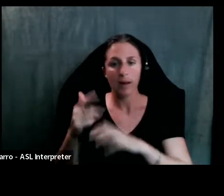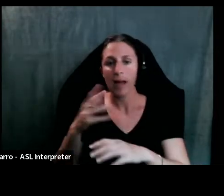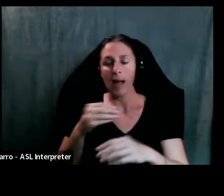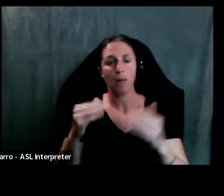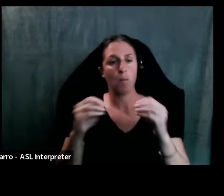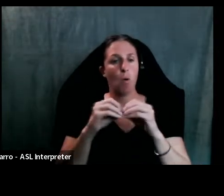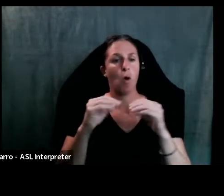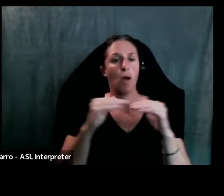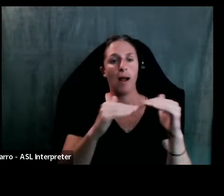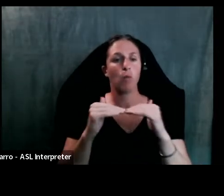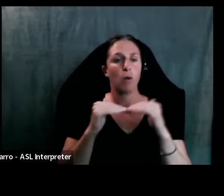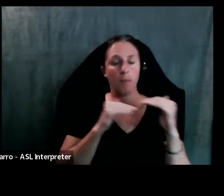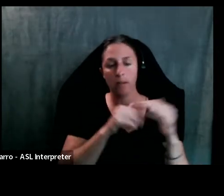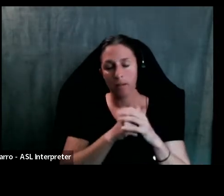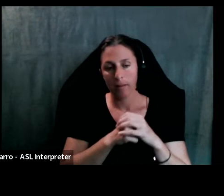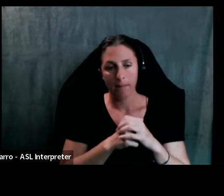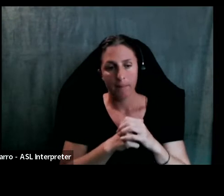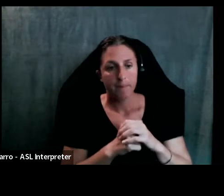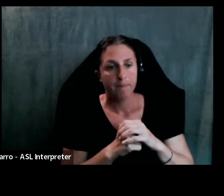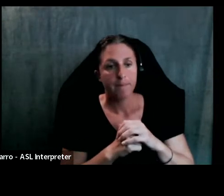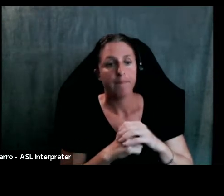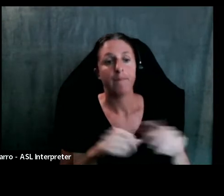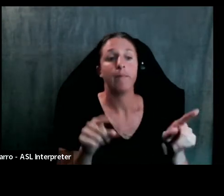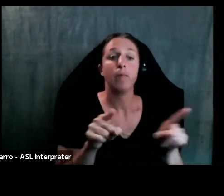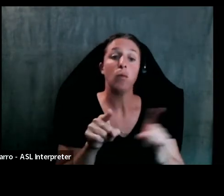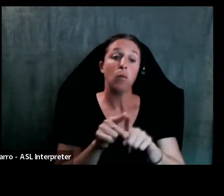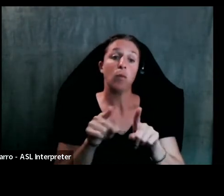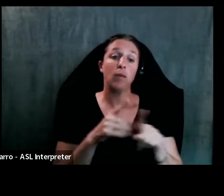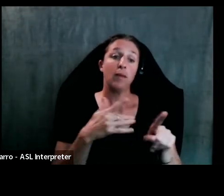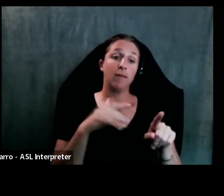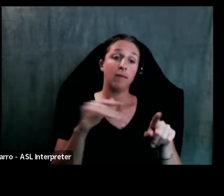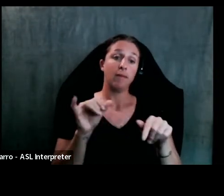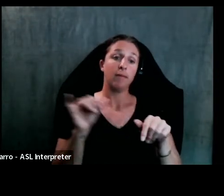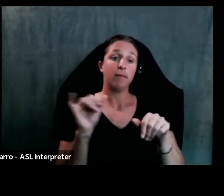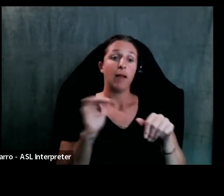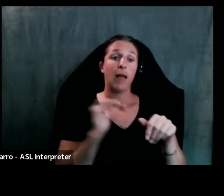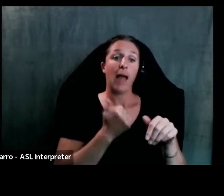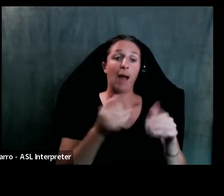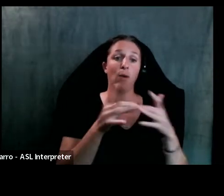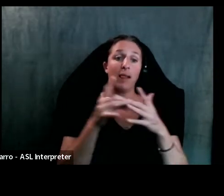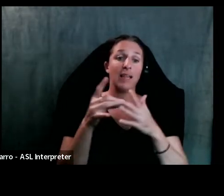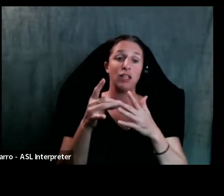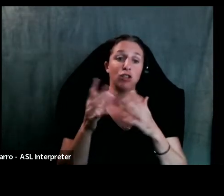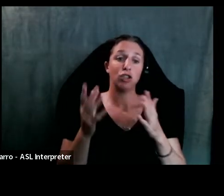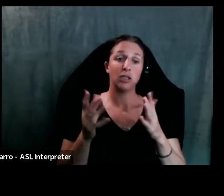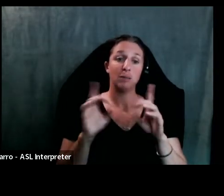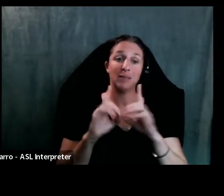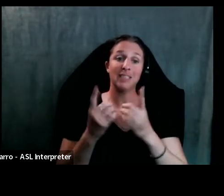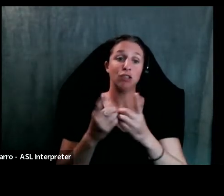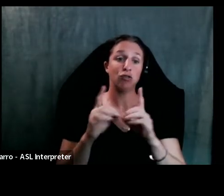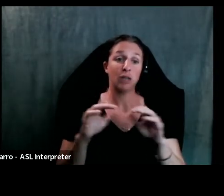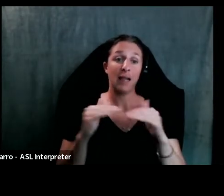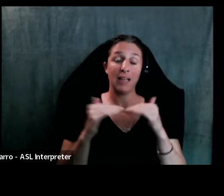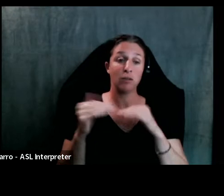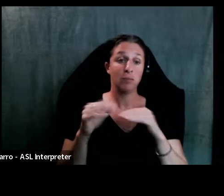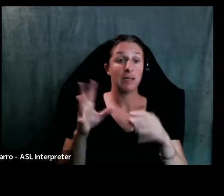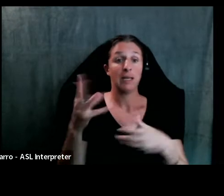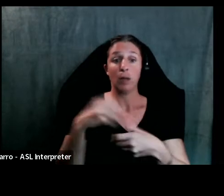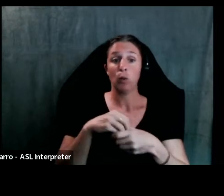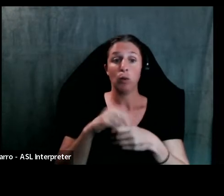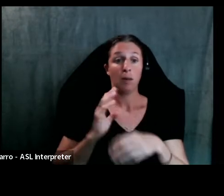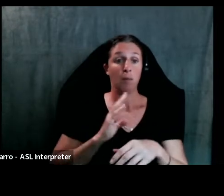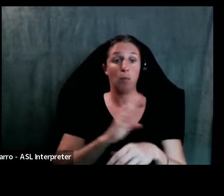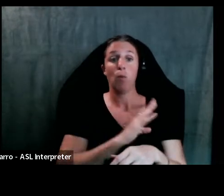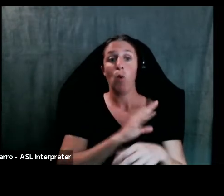equitable. I also feel like I think our leadership, district leadership, including board leadership, has